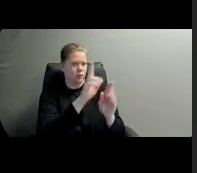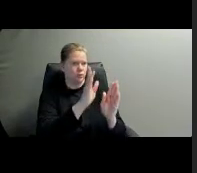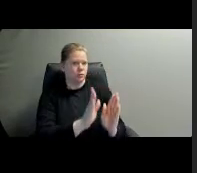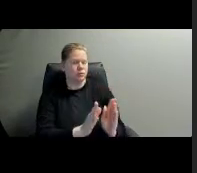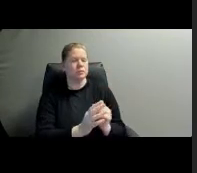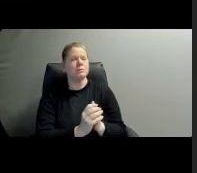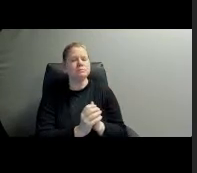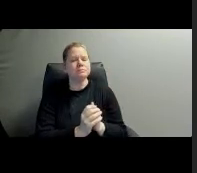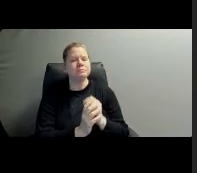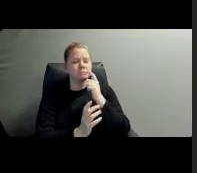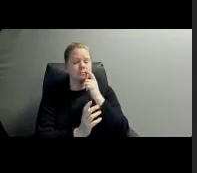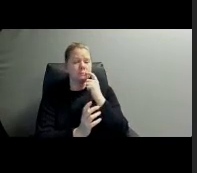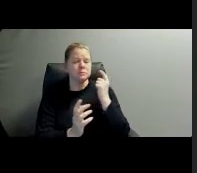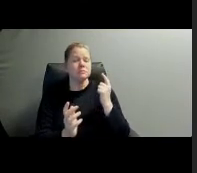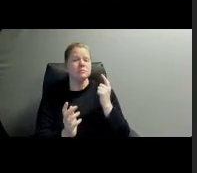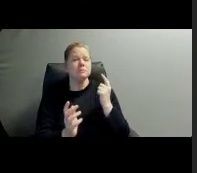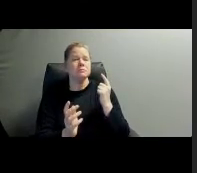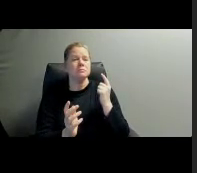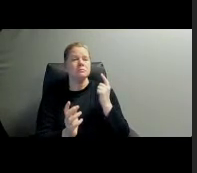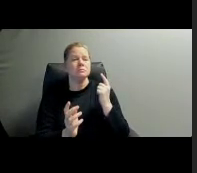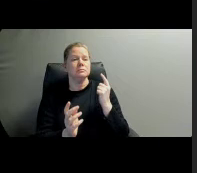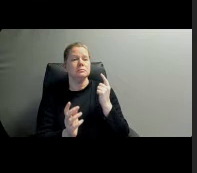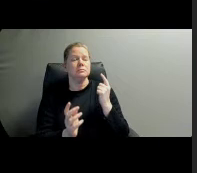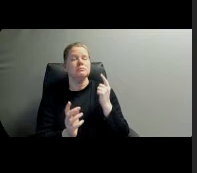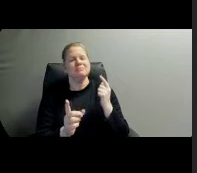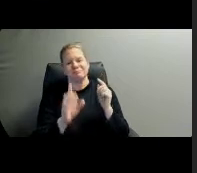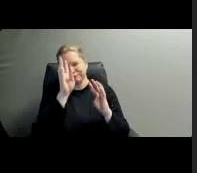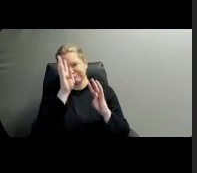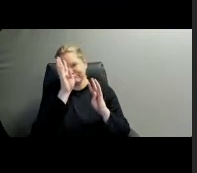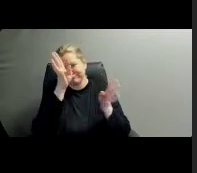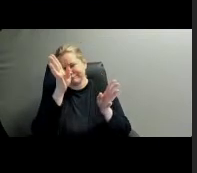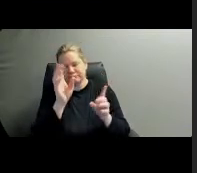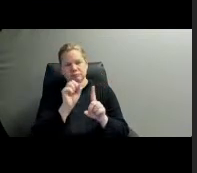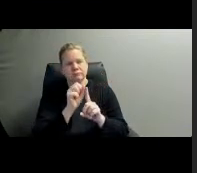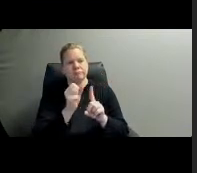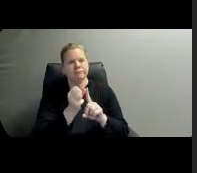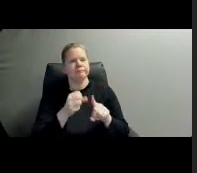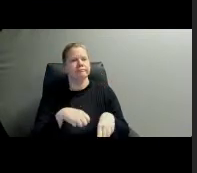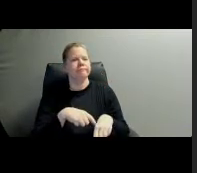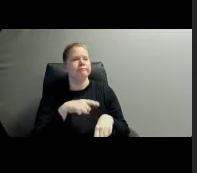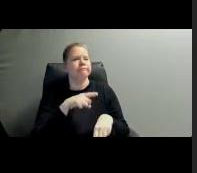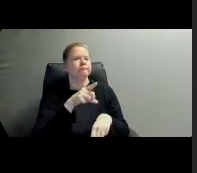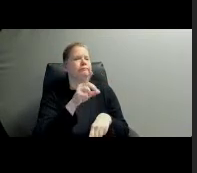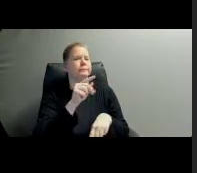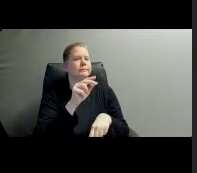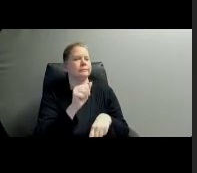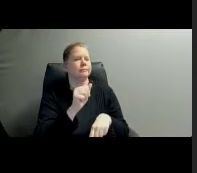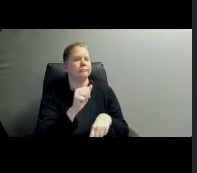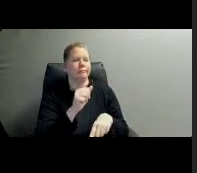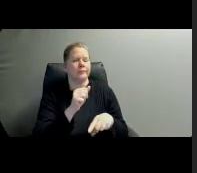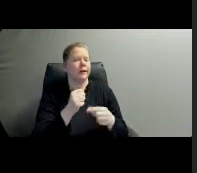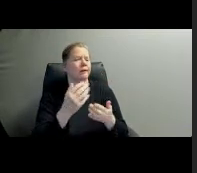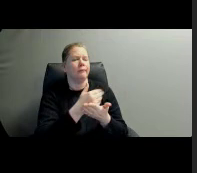a situation where a hypothetical situation where, let's say, your audio data is being collected every single day while you are at